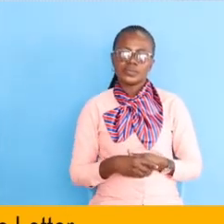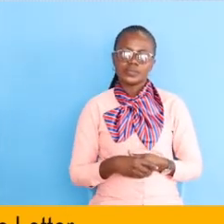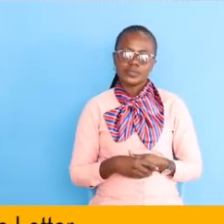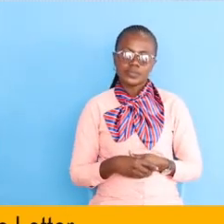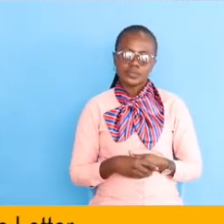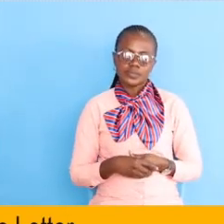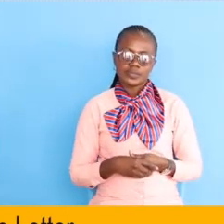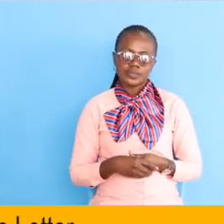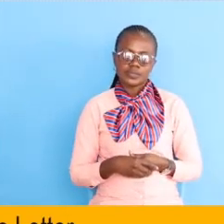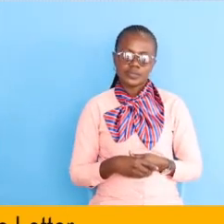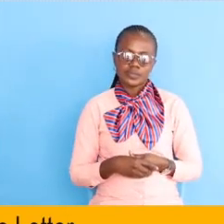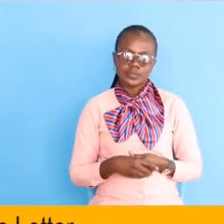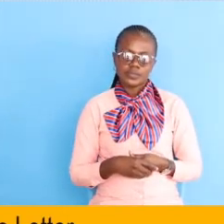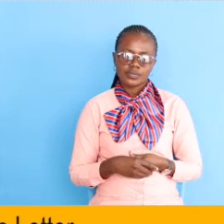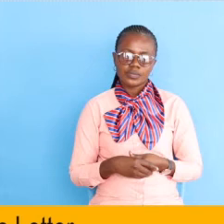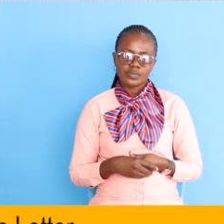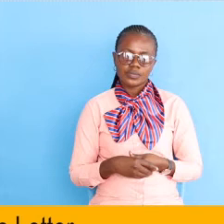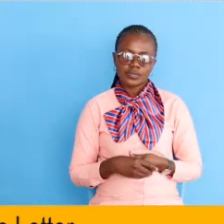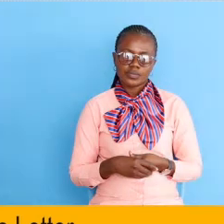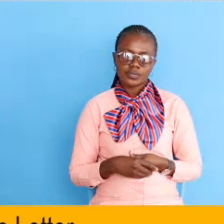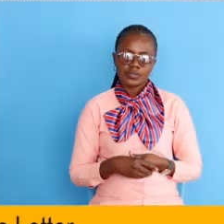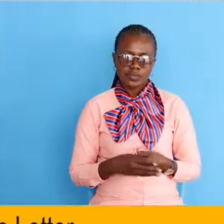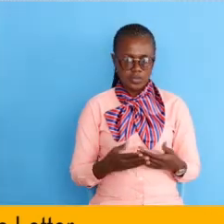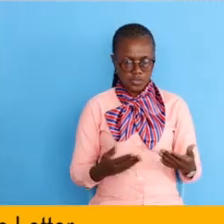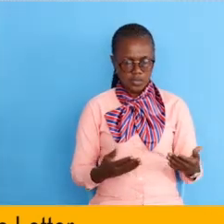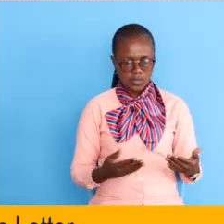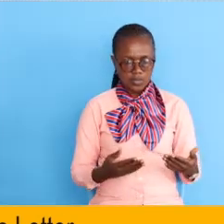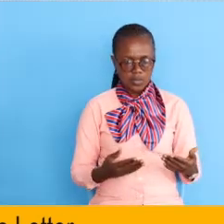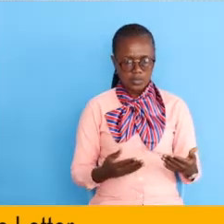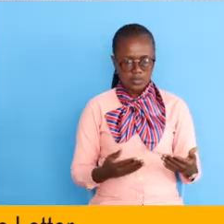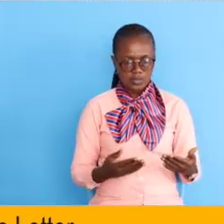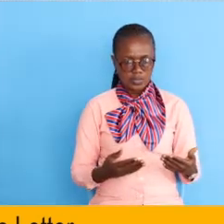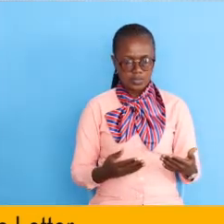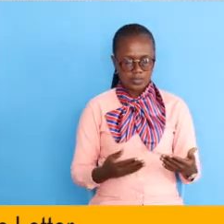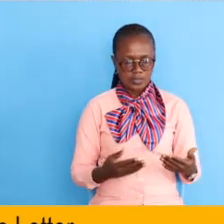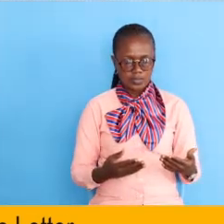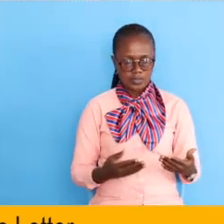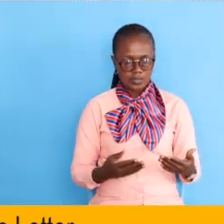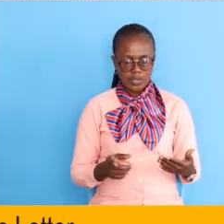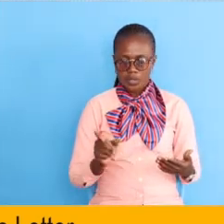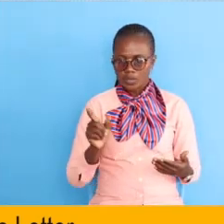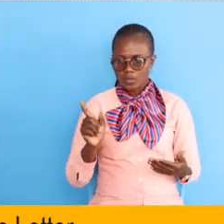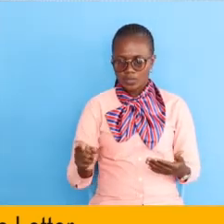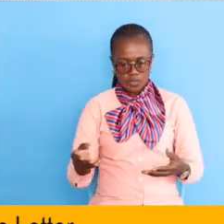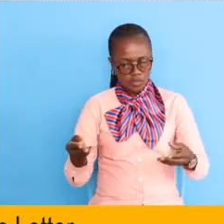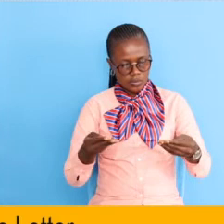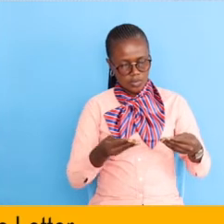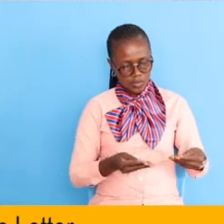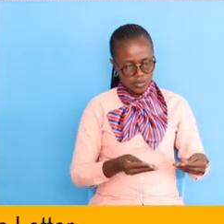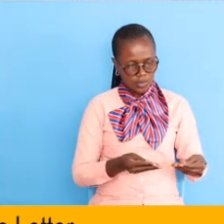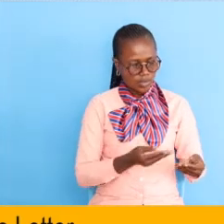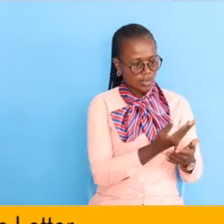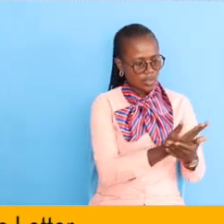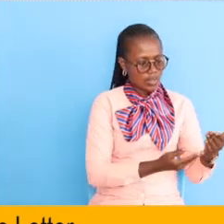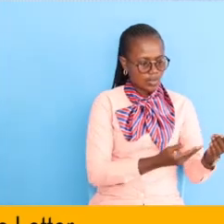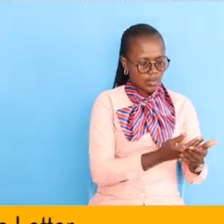discussing receiver's address. Now, since the person has to receive the letter is a female, that is the